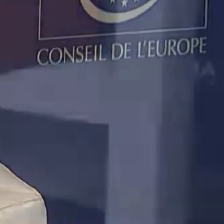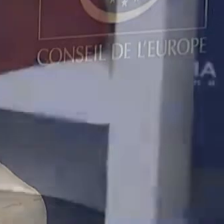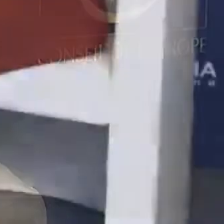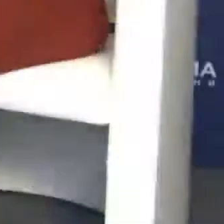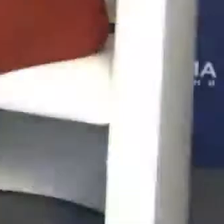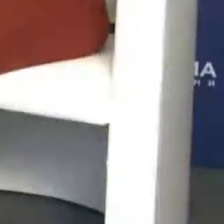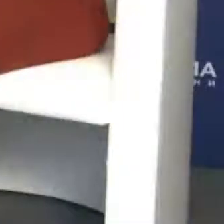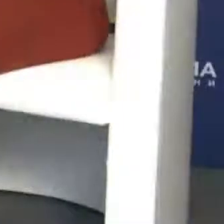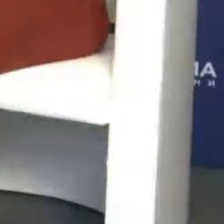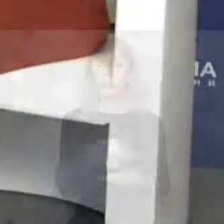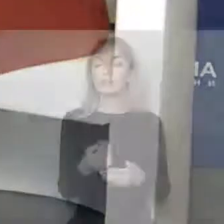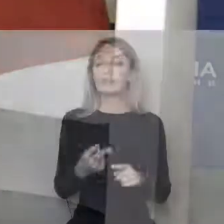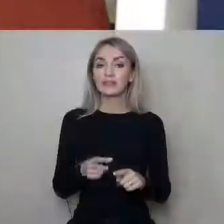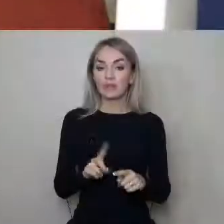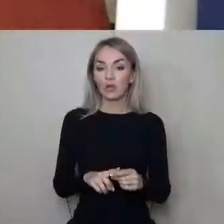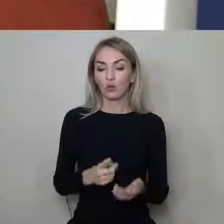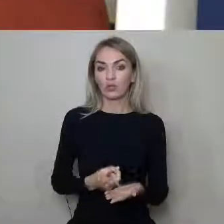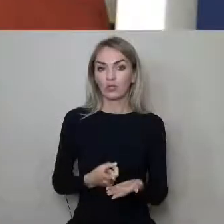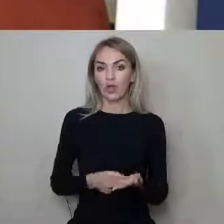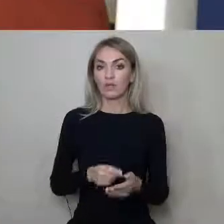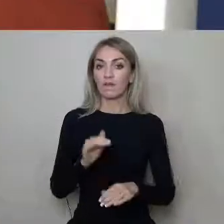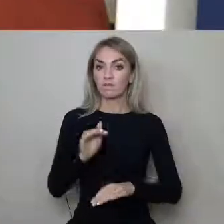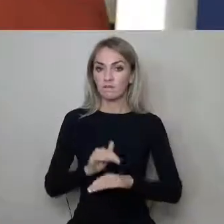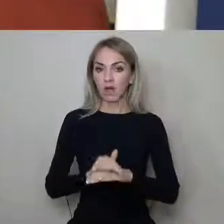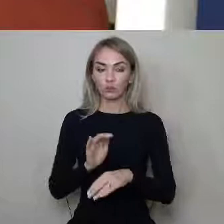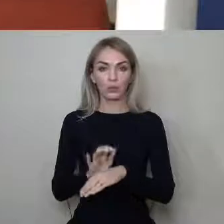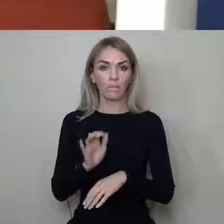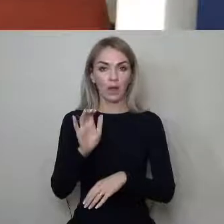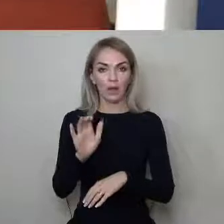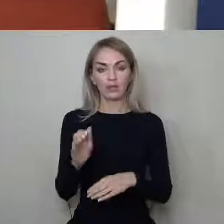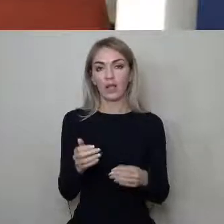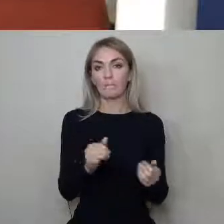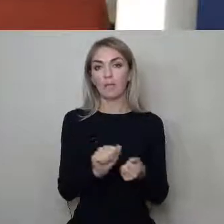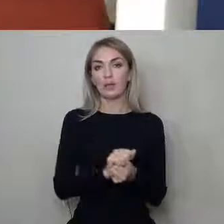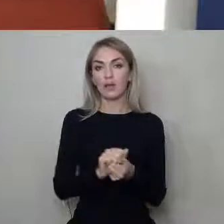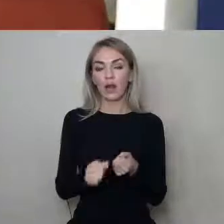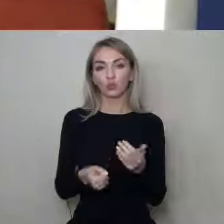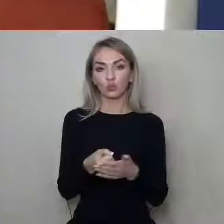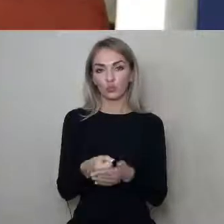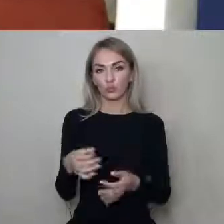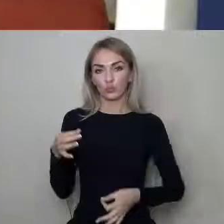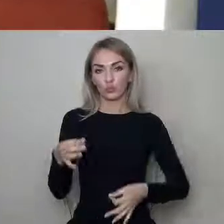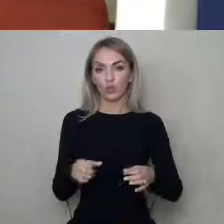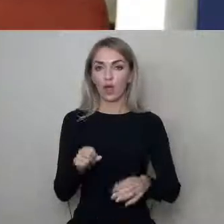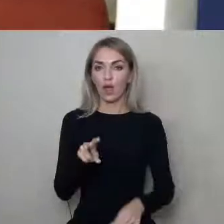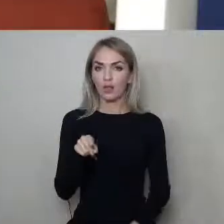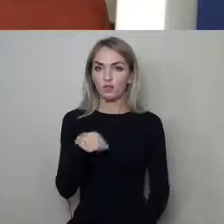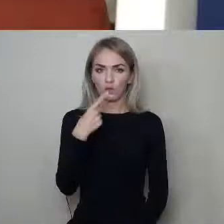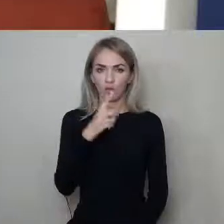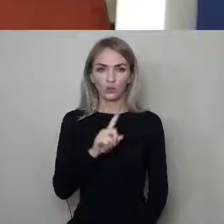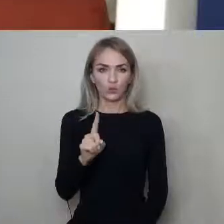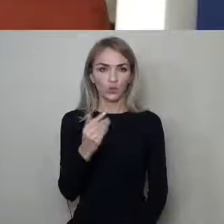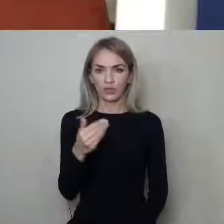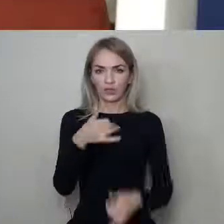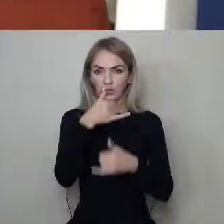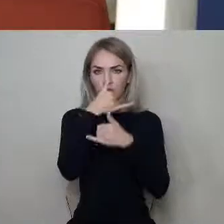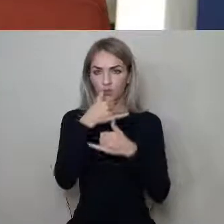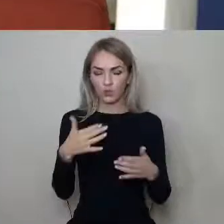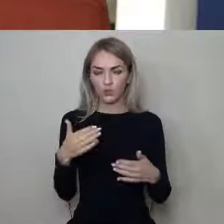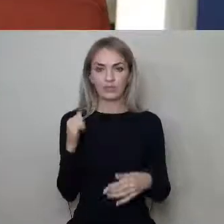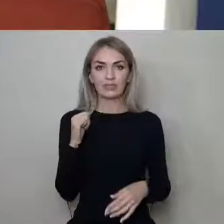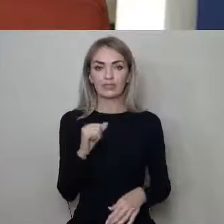212(9), for instance, well, they can state the fact of violation and refer the